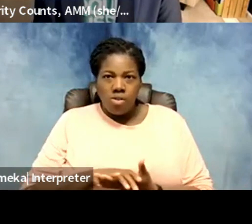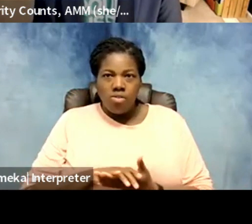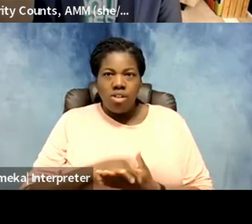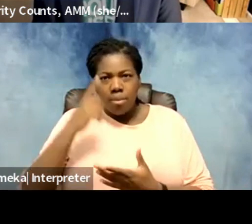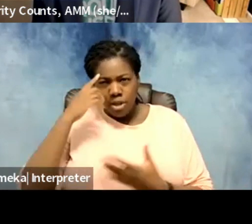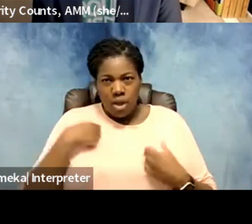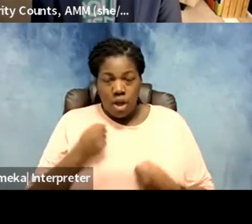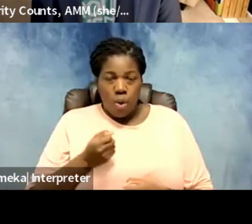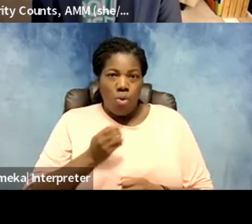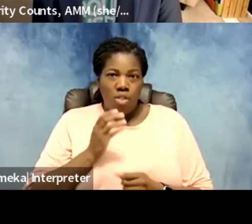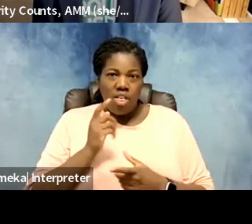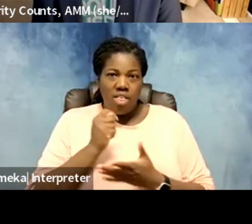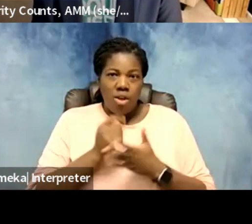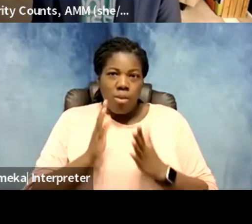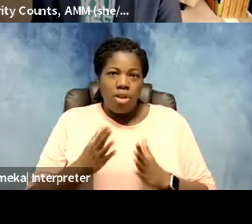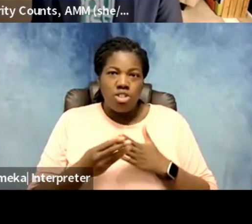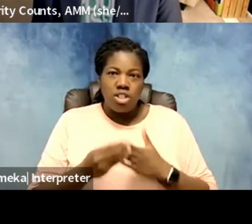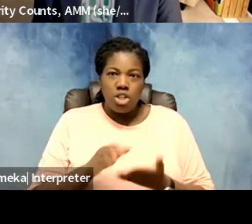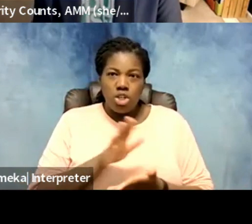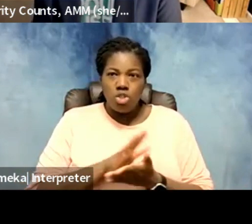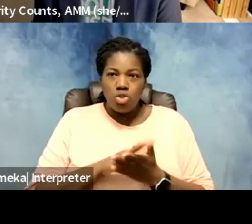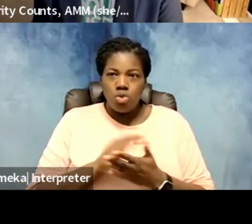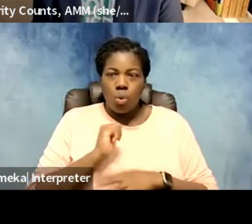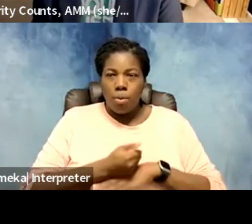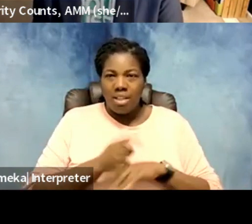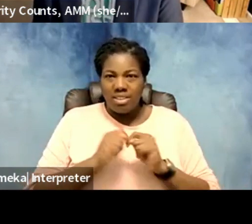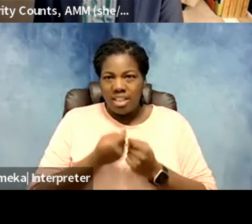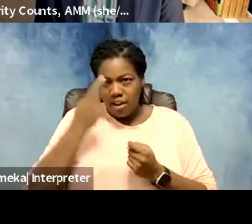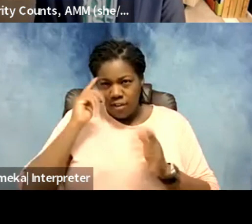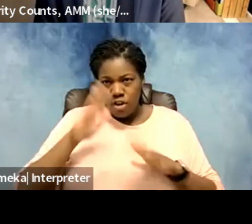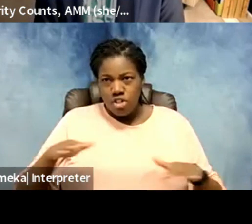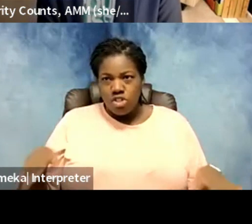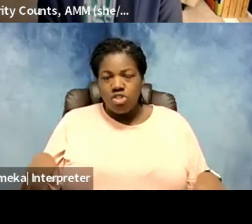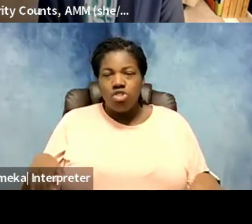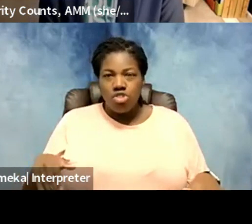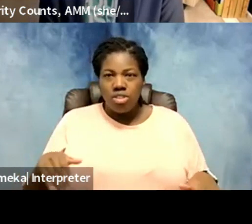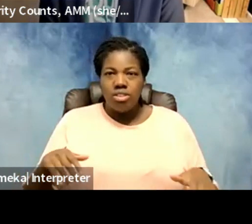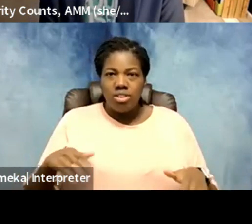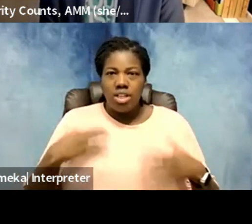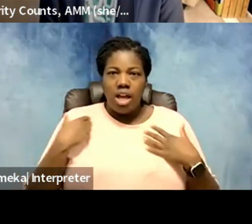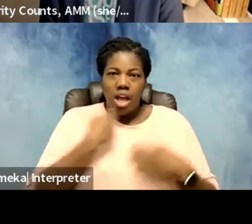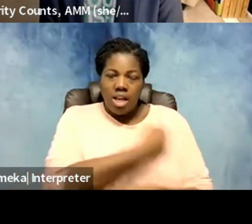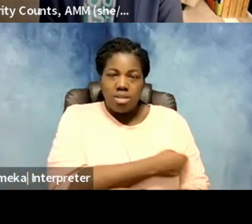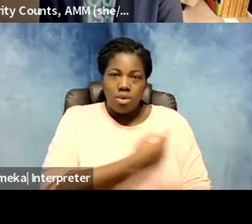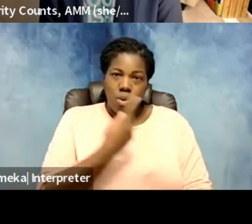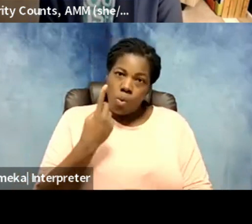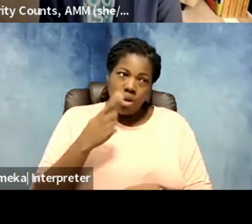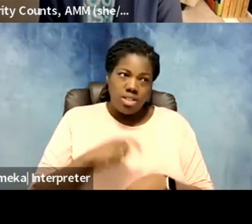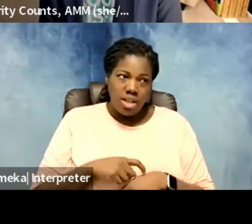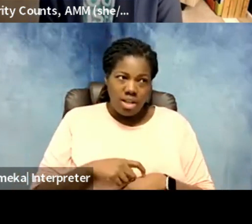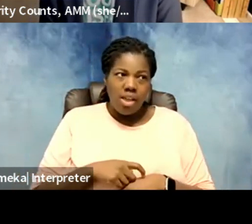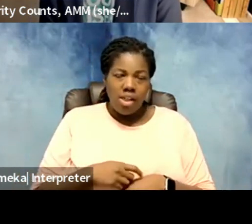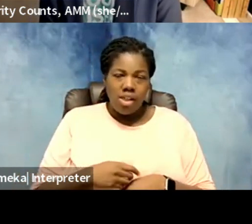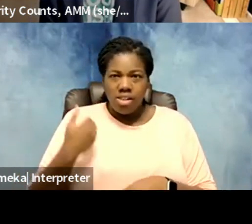health therapist, and she leads a school-based team for Children's Hospital here in Columbus. And at one point in time, I had